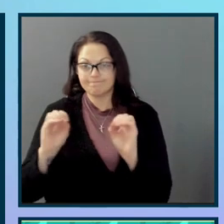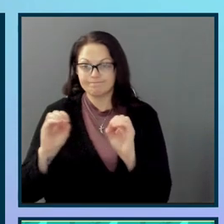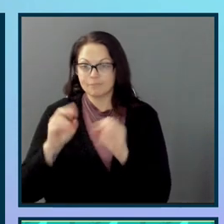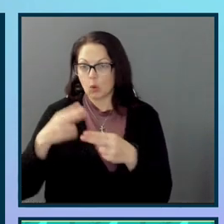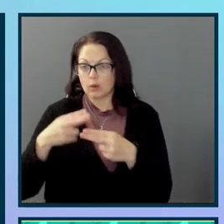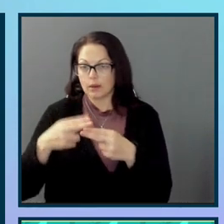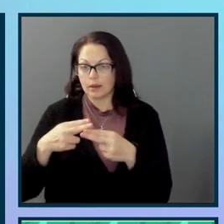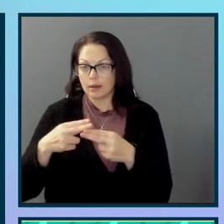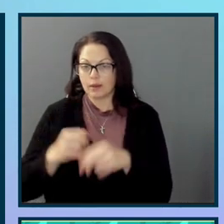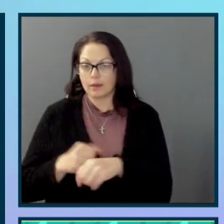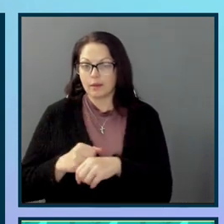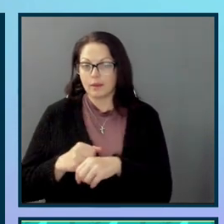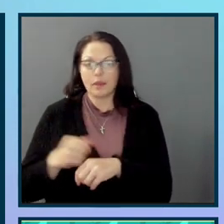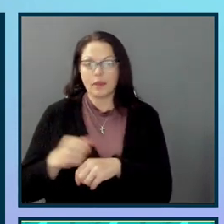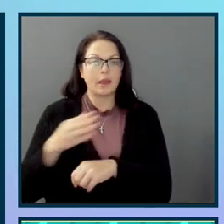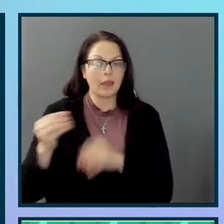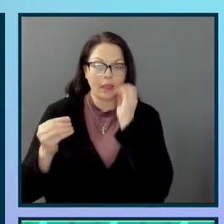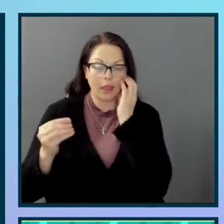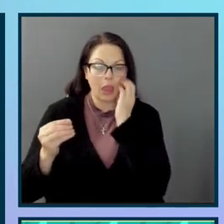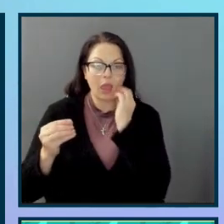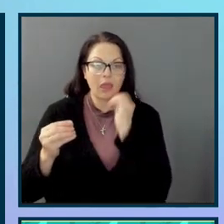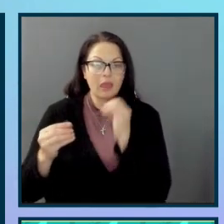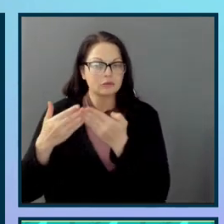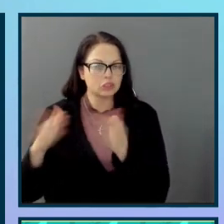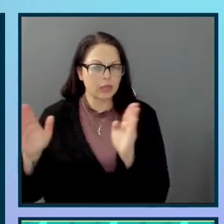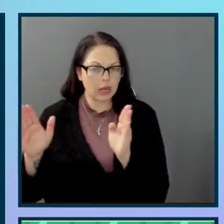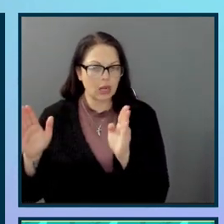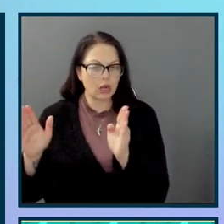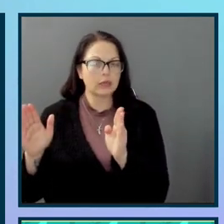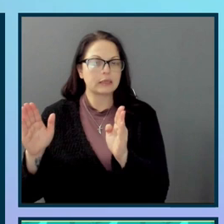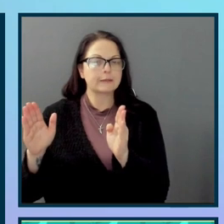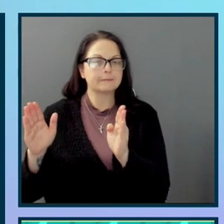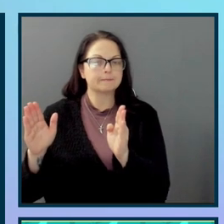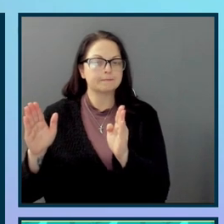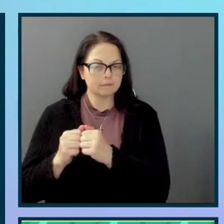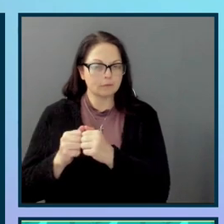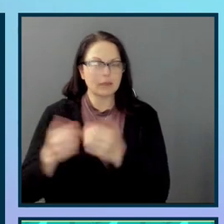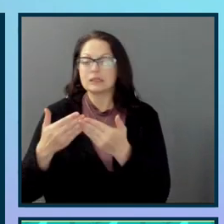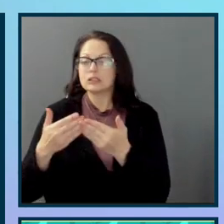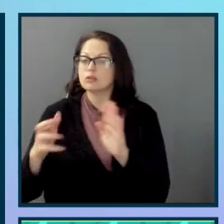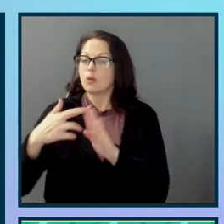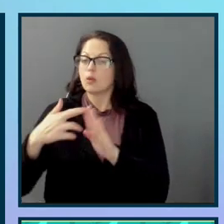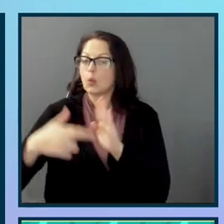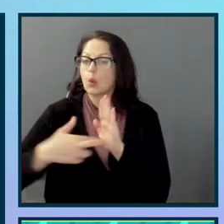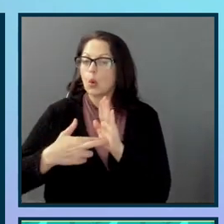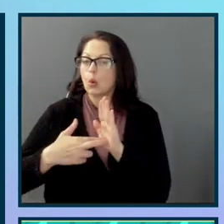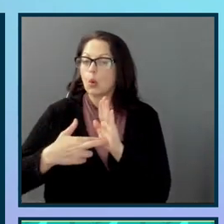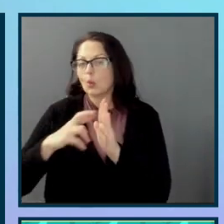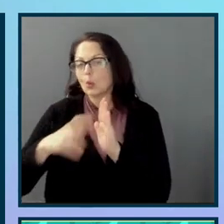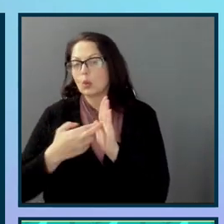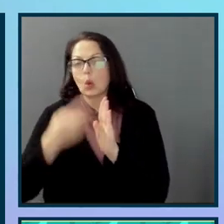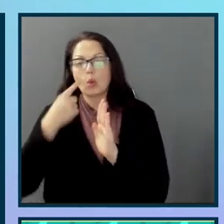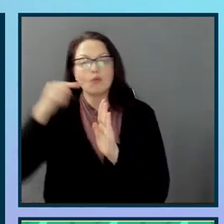the role, which is generic, which is the implicit type or the implicit role for divs.